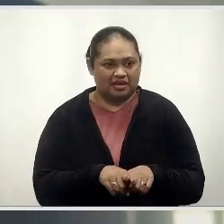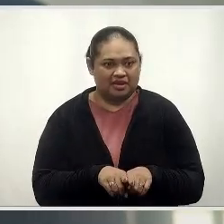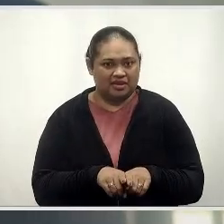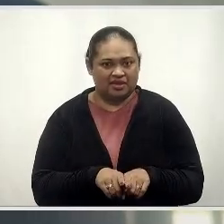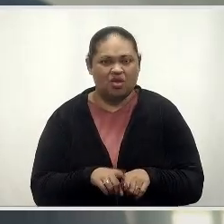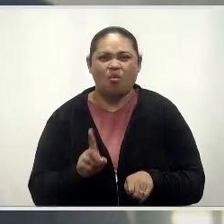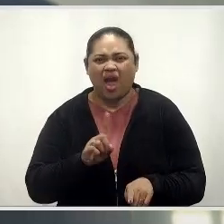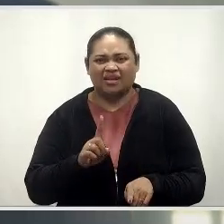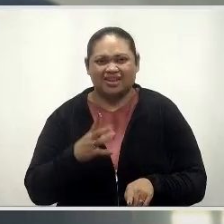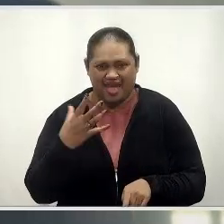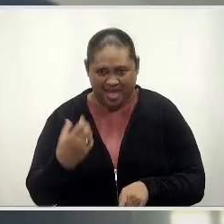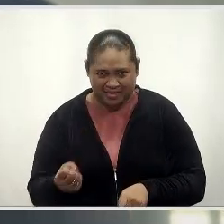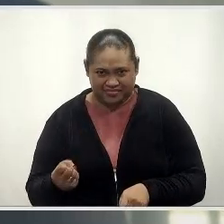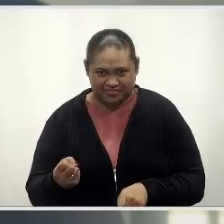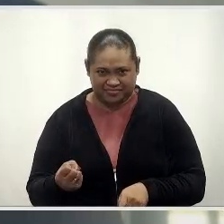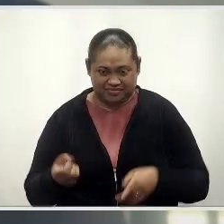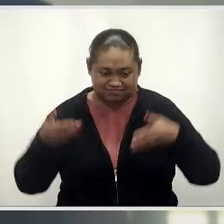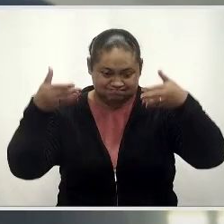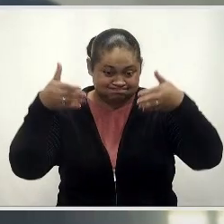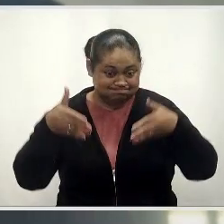preserves